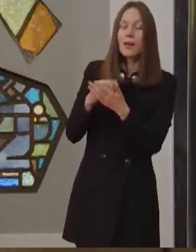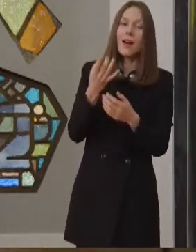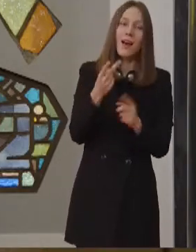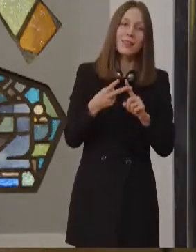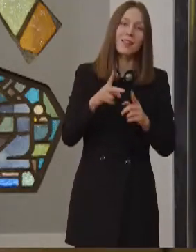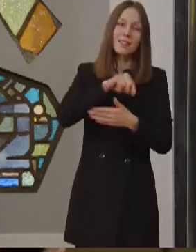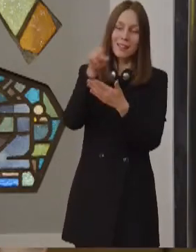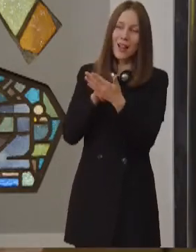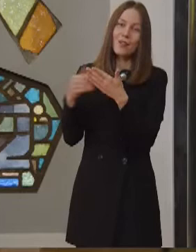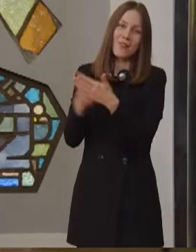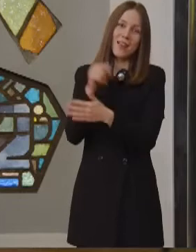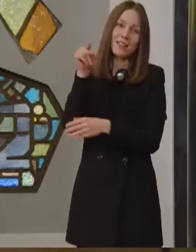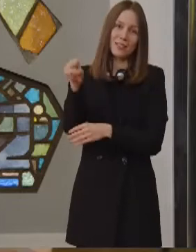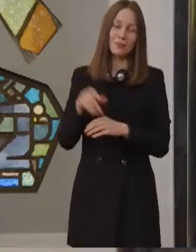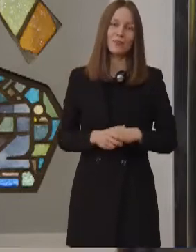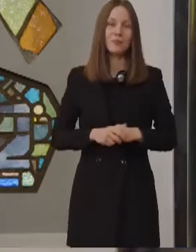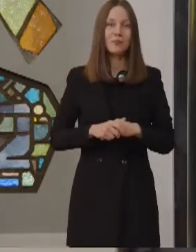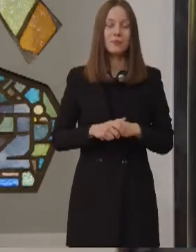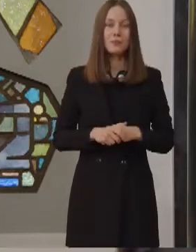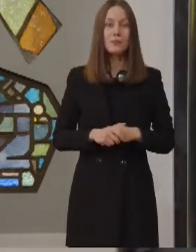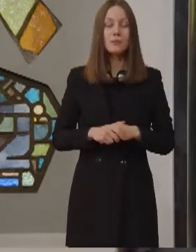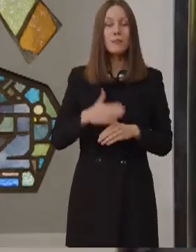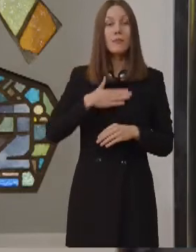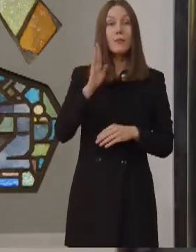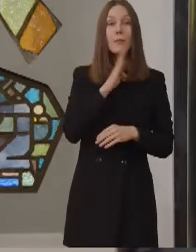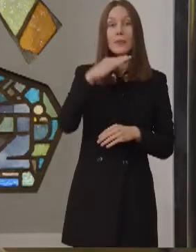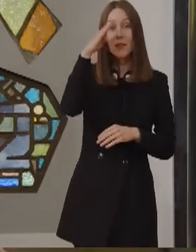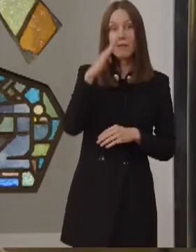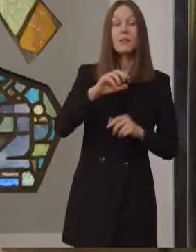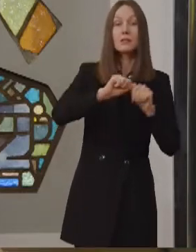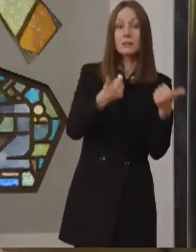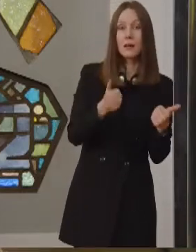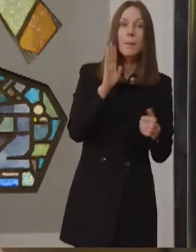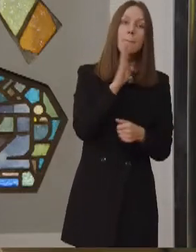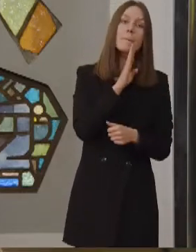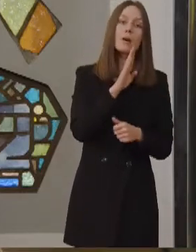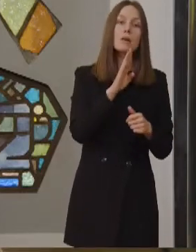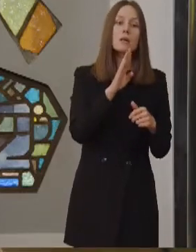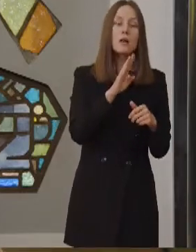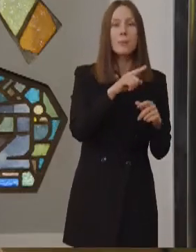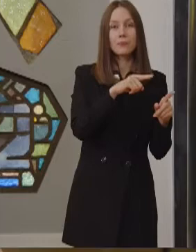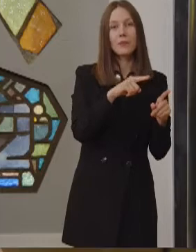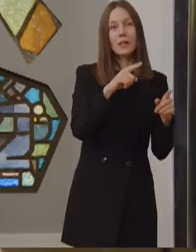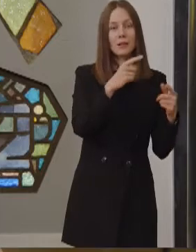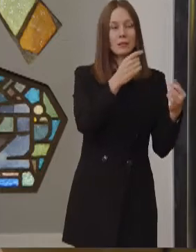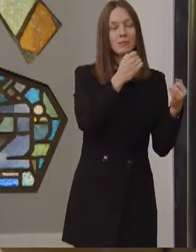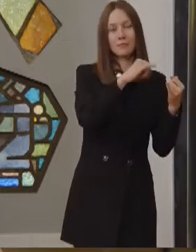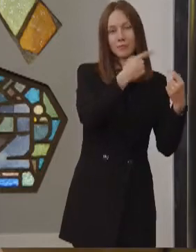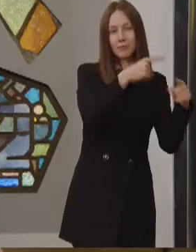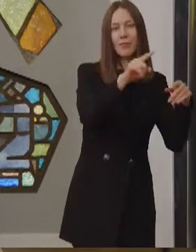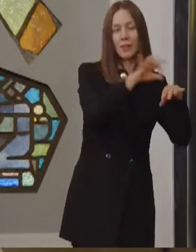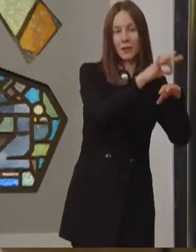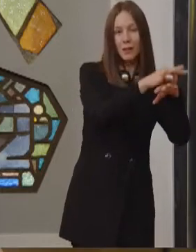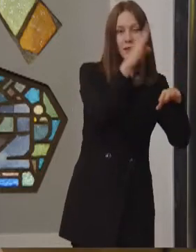my question. Again, one more question to you. My parents are divorced.